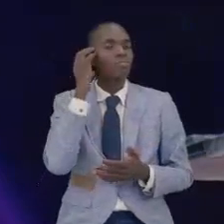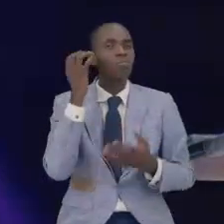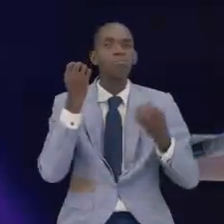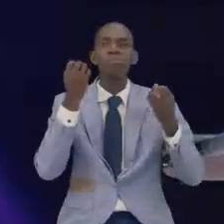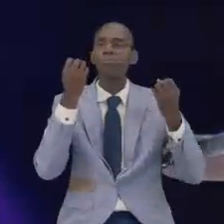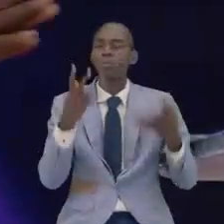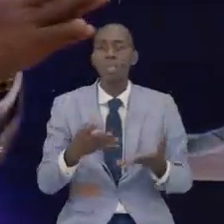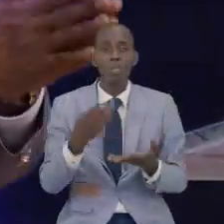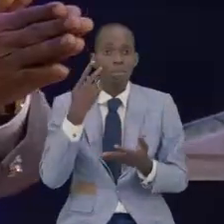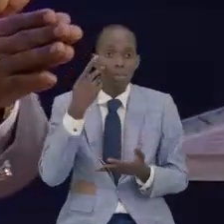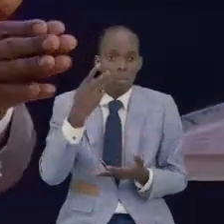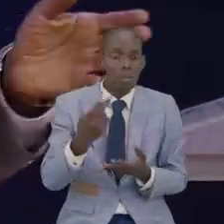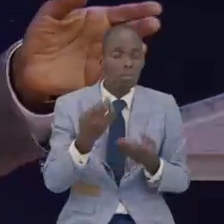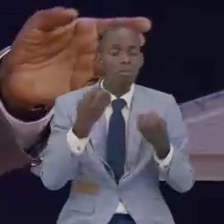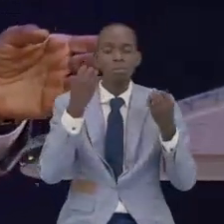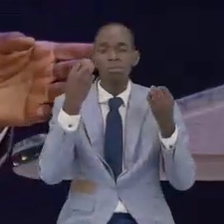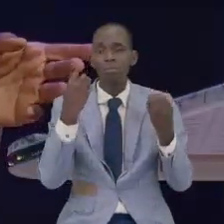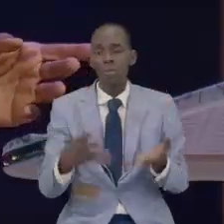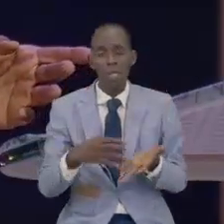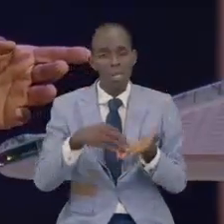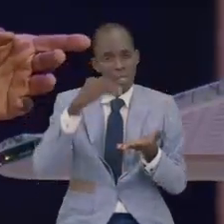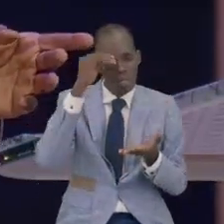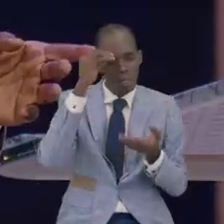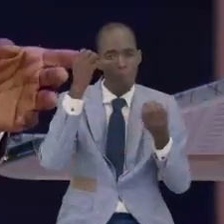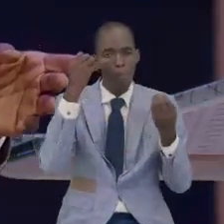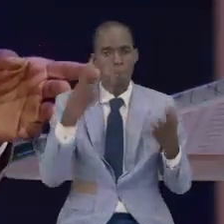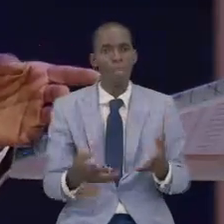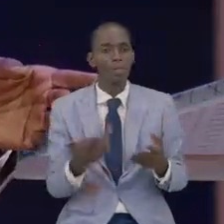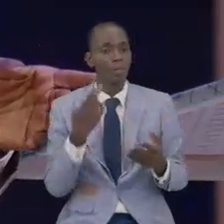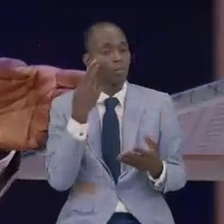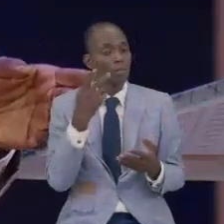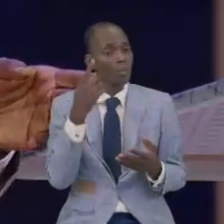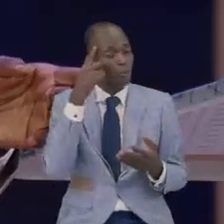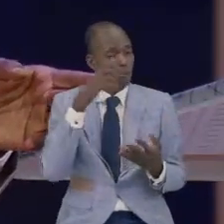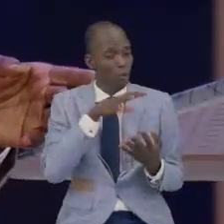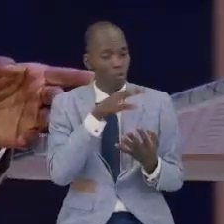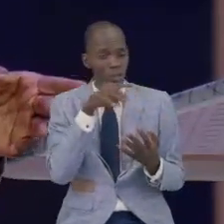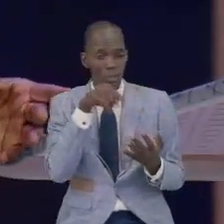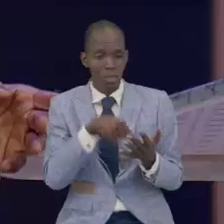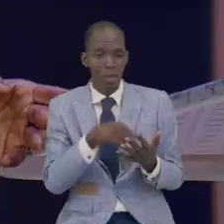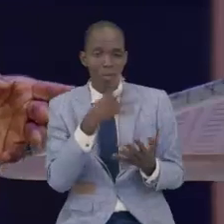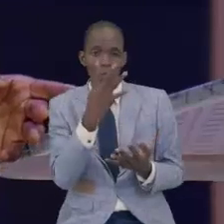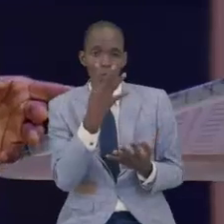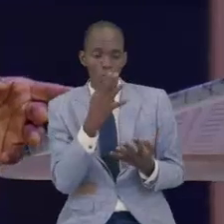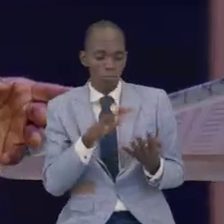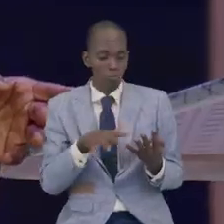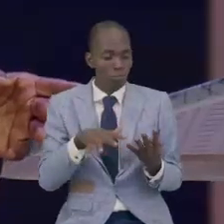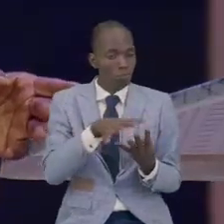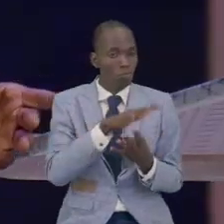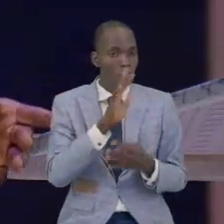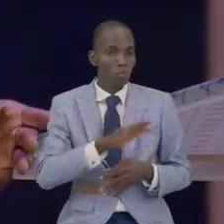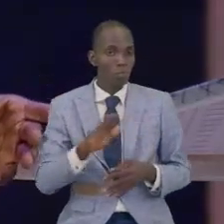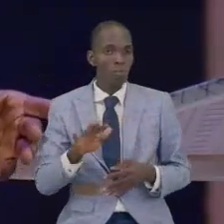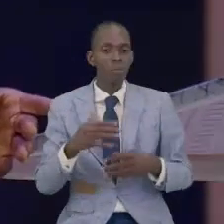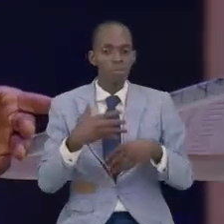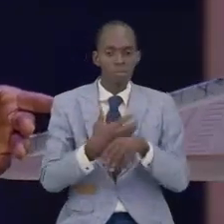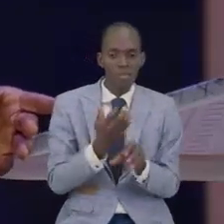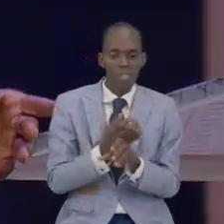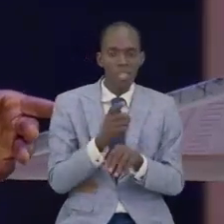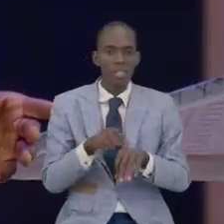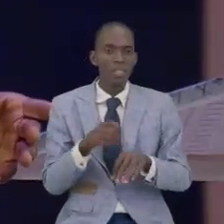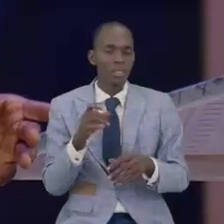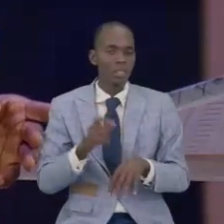a lot. But as for these four children, they took the time, they created the time, they listened